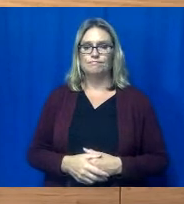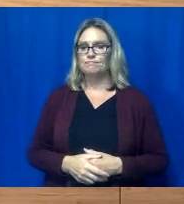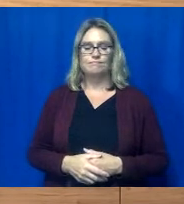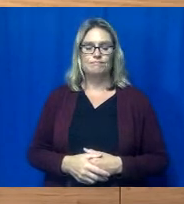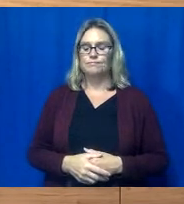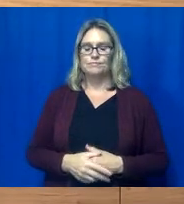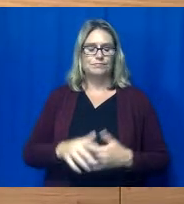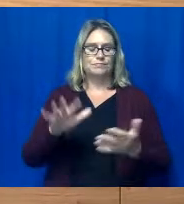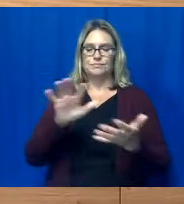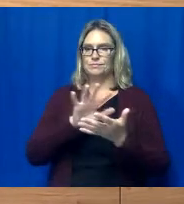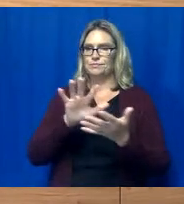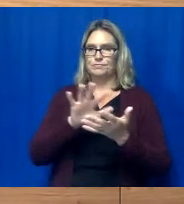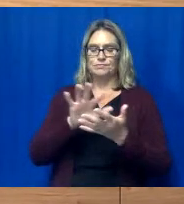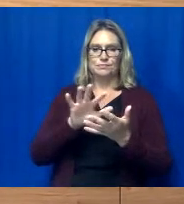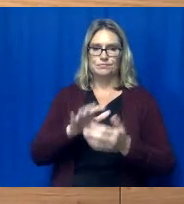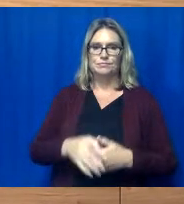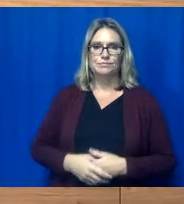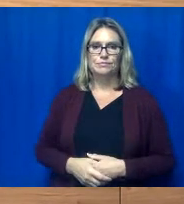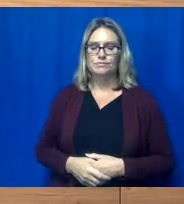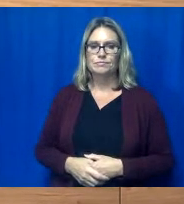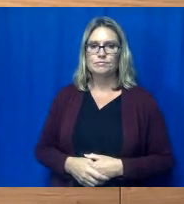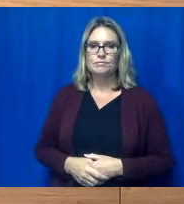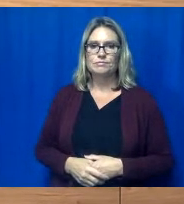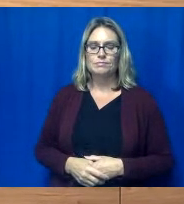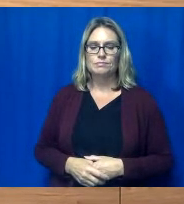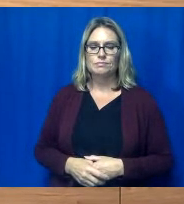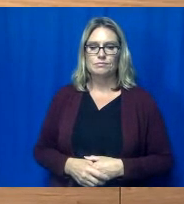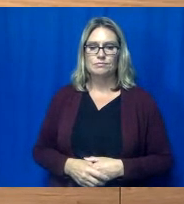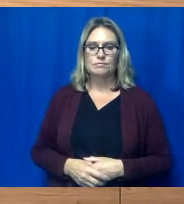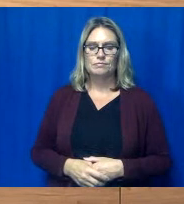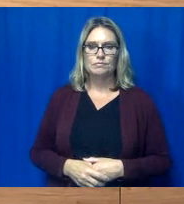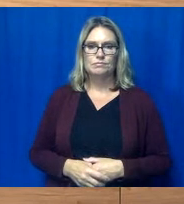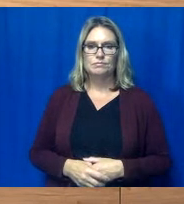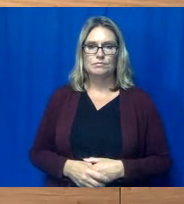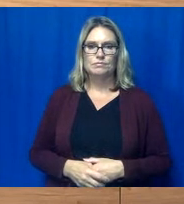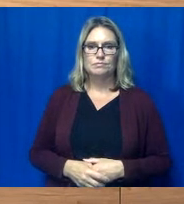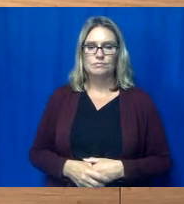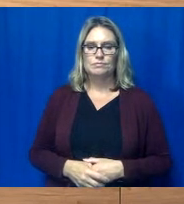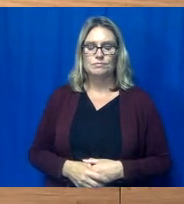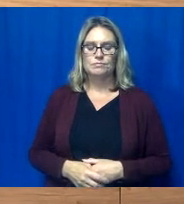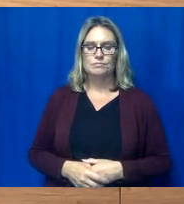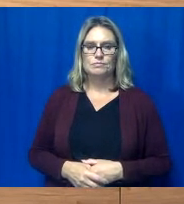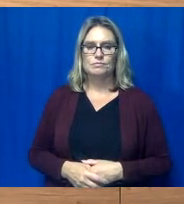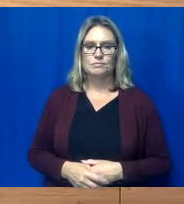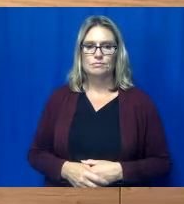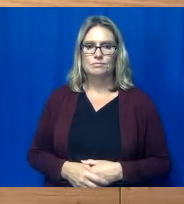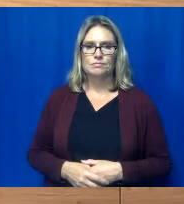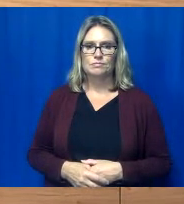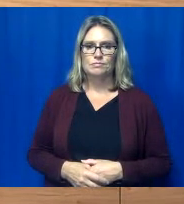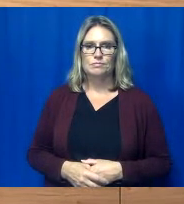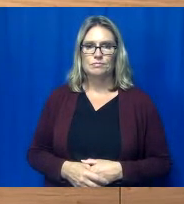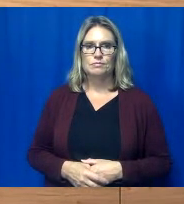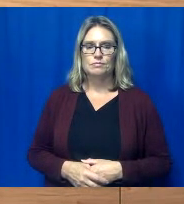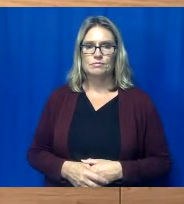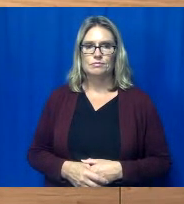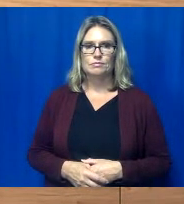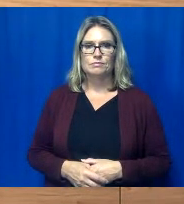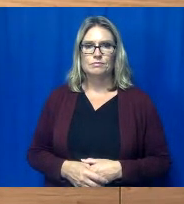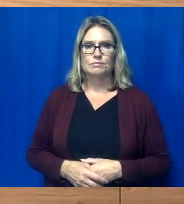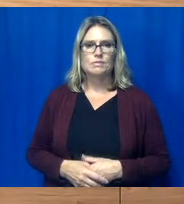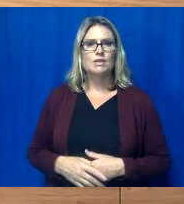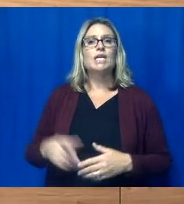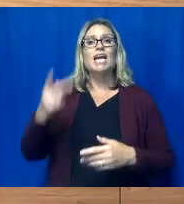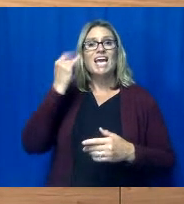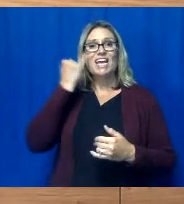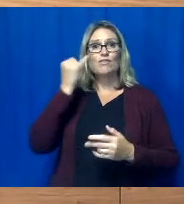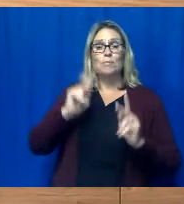importance of being tested, a screening test if someone has symptoms or if you have close contacts.